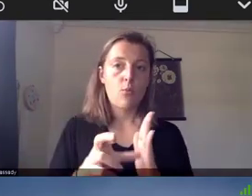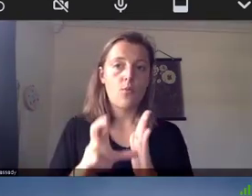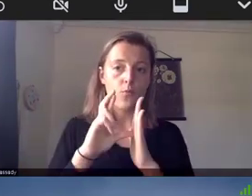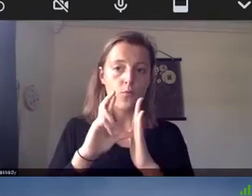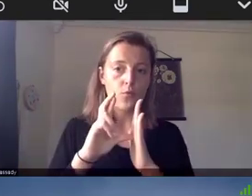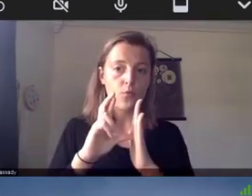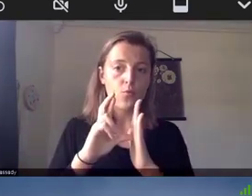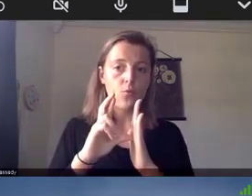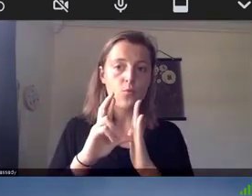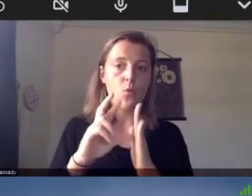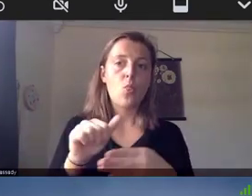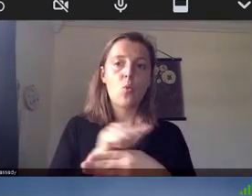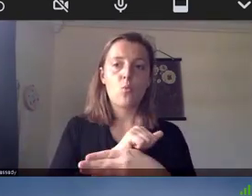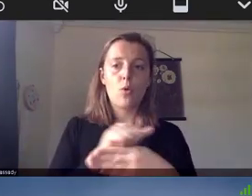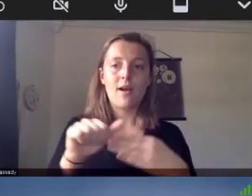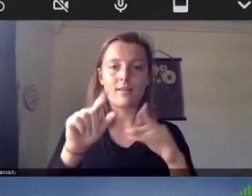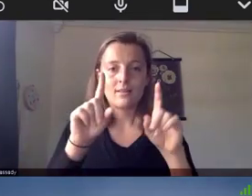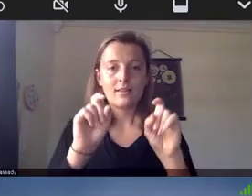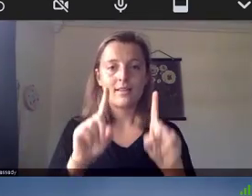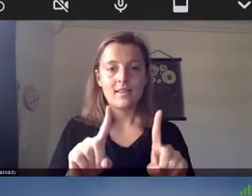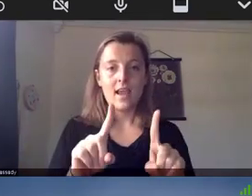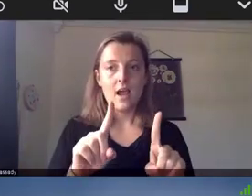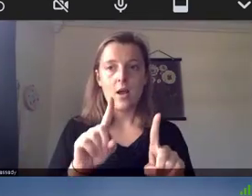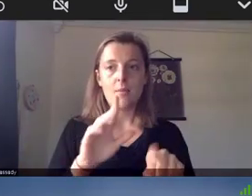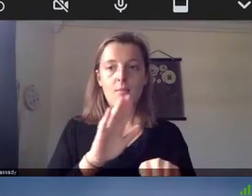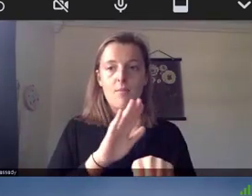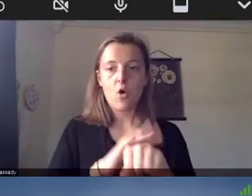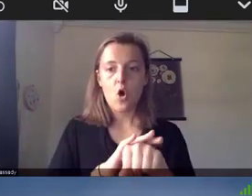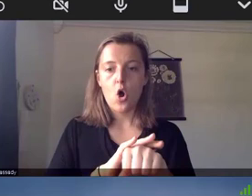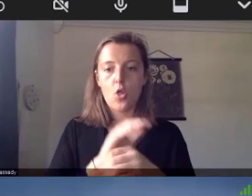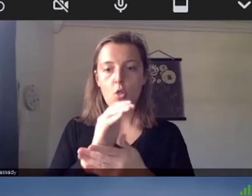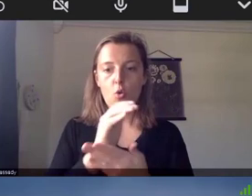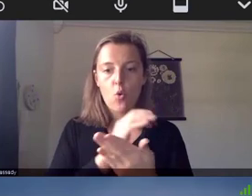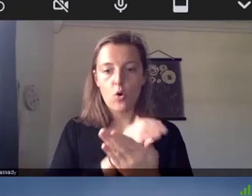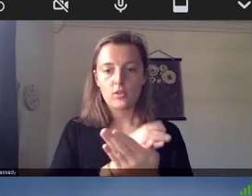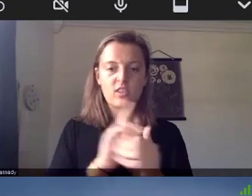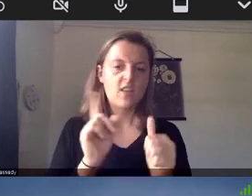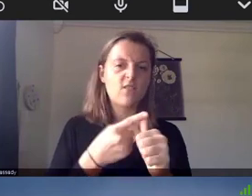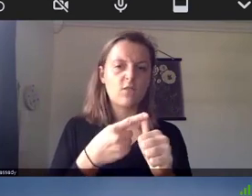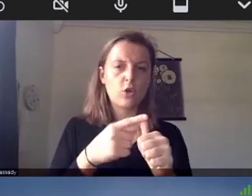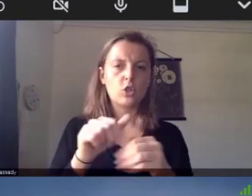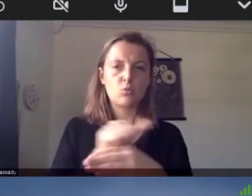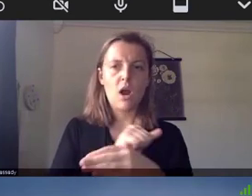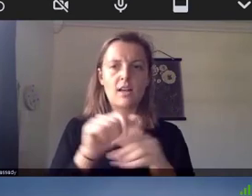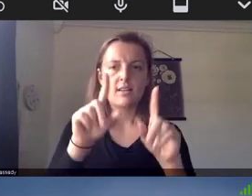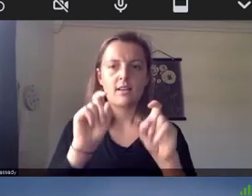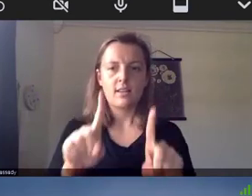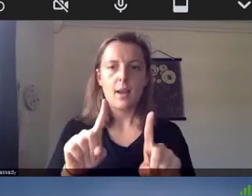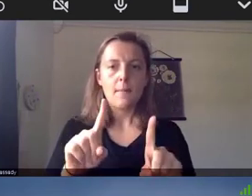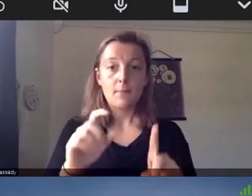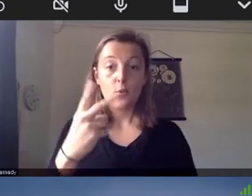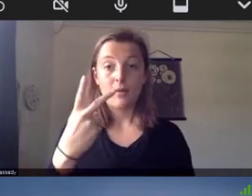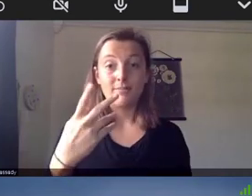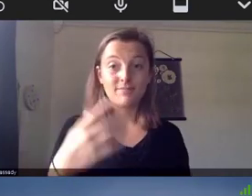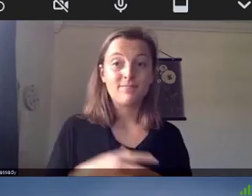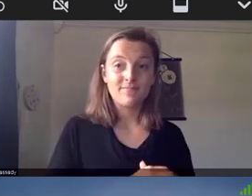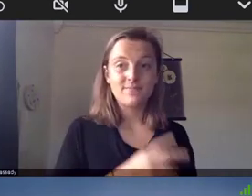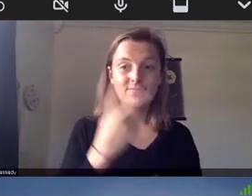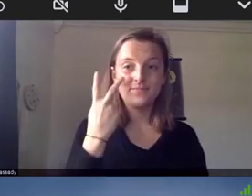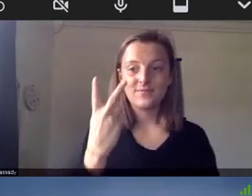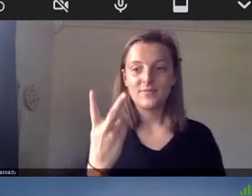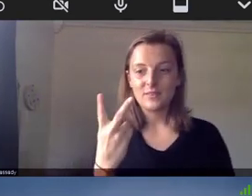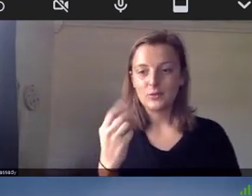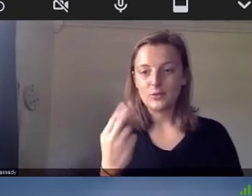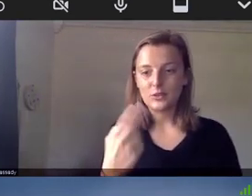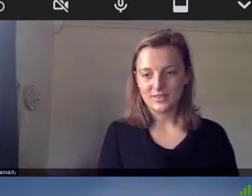exam that's on the course, the first practice exam that's on the course website. Thanks, everyone. Bye-bye.